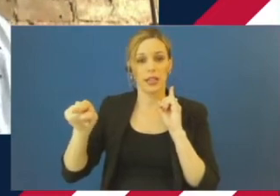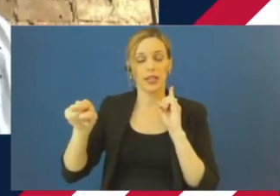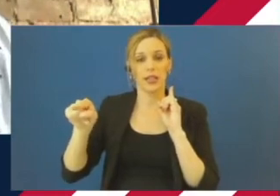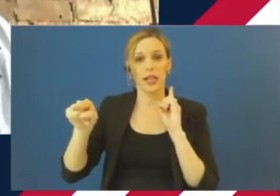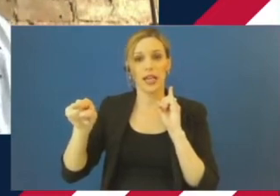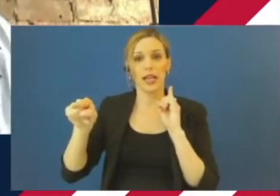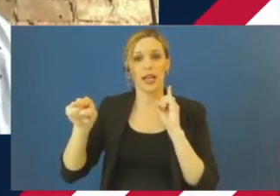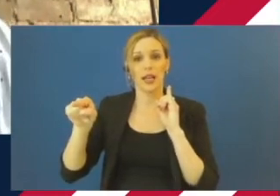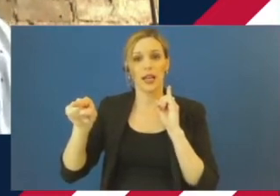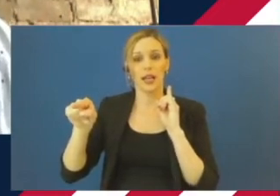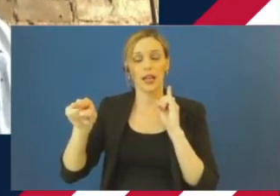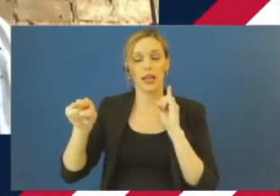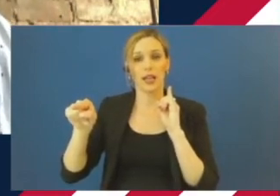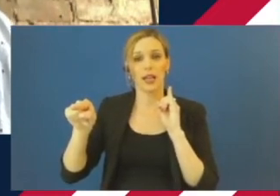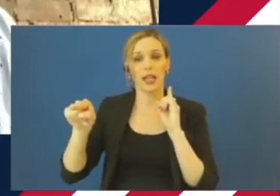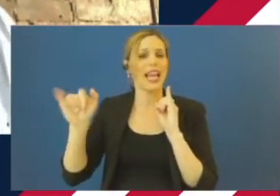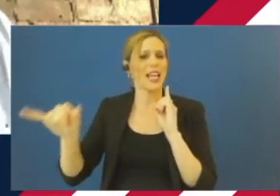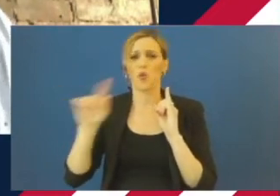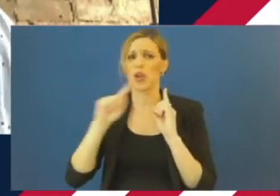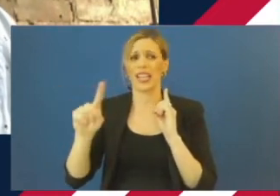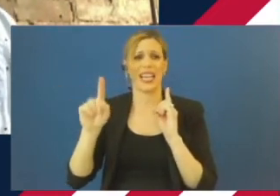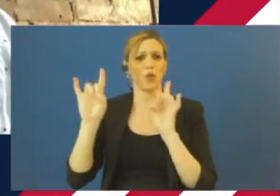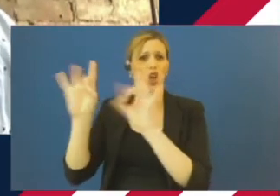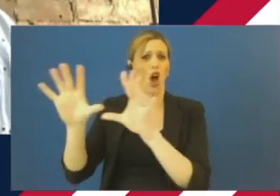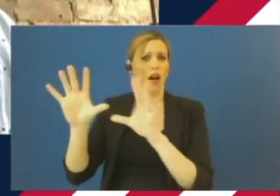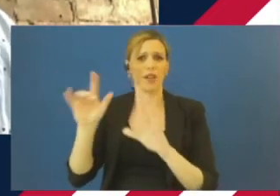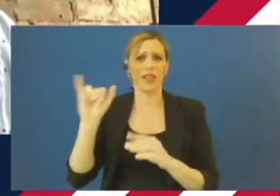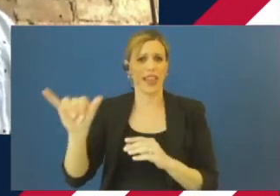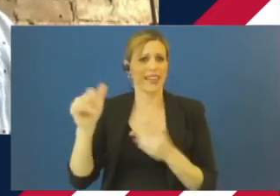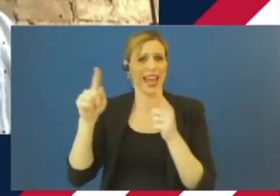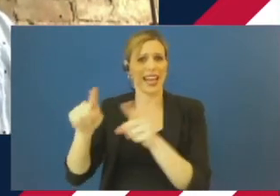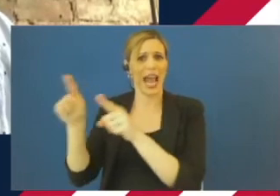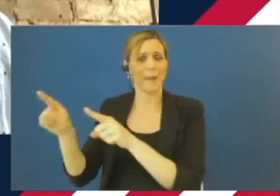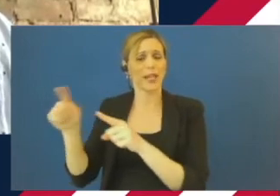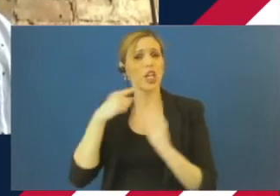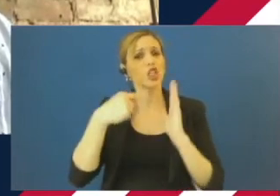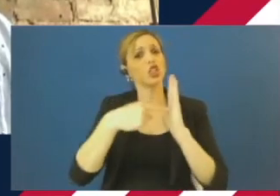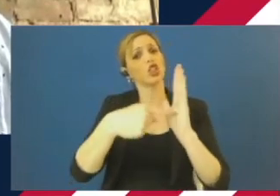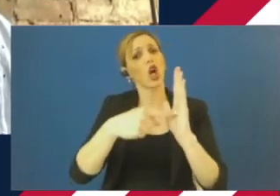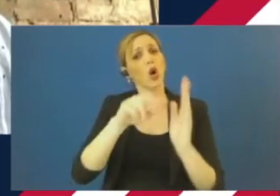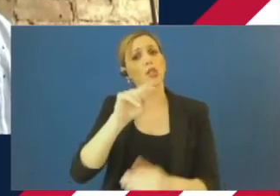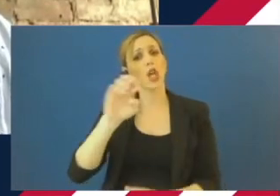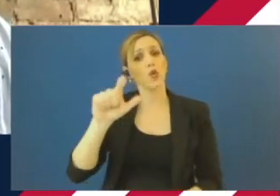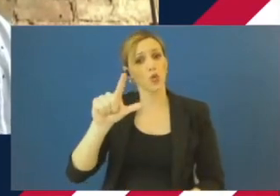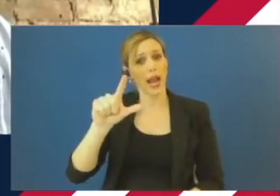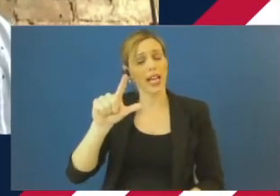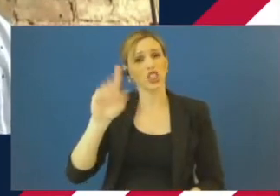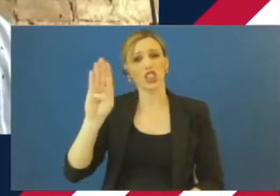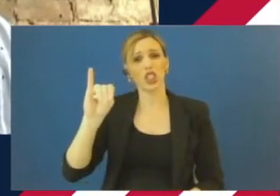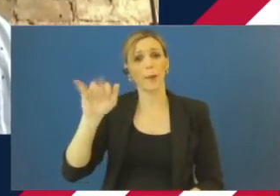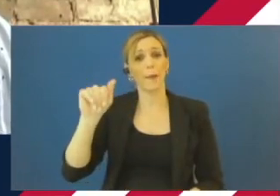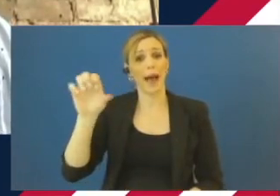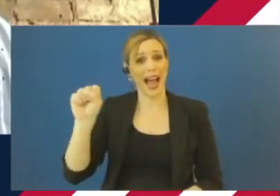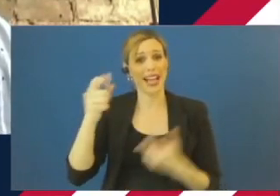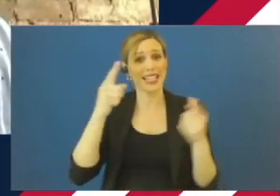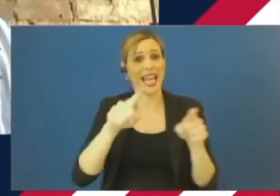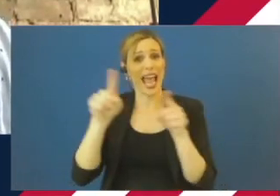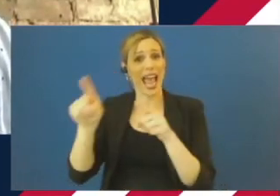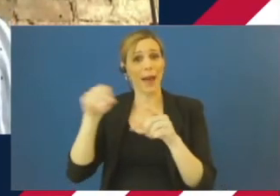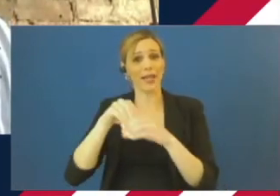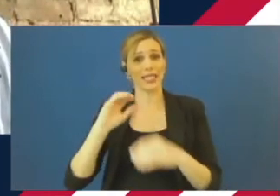such a deplorable tactic. All of that shows how deeply racial bias runs in our society, racial bias that goes